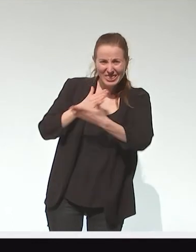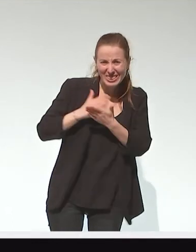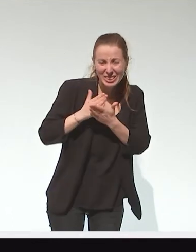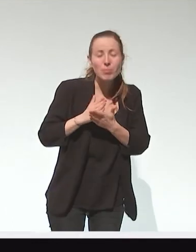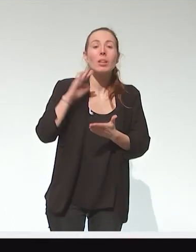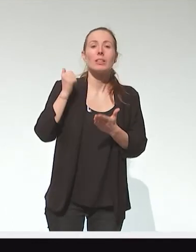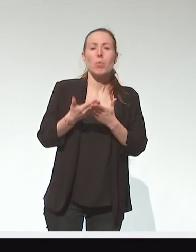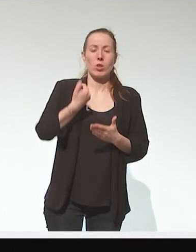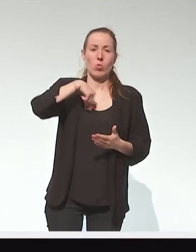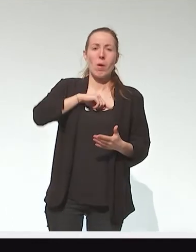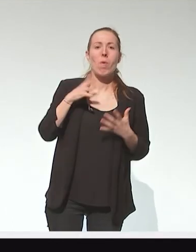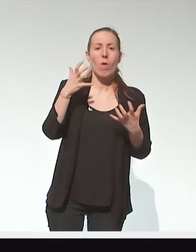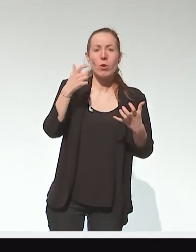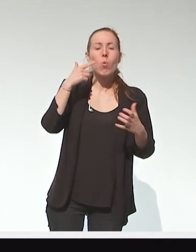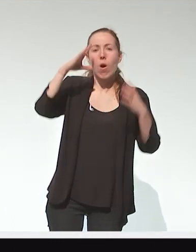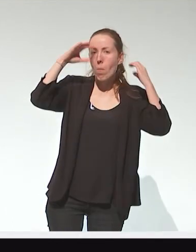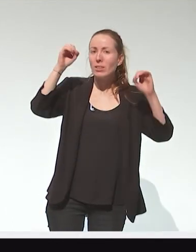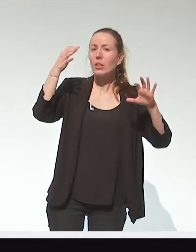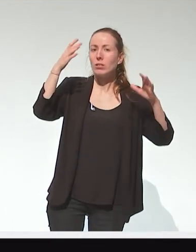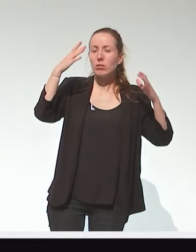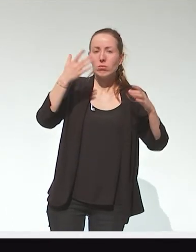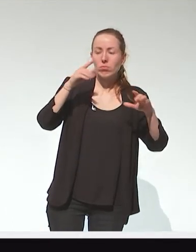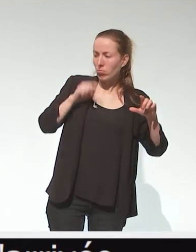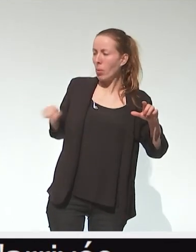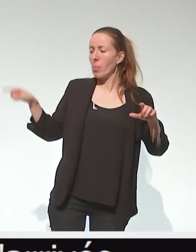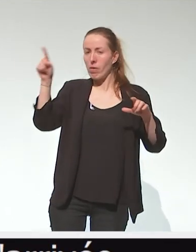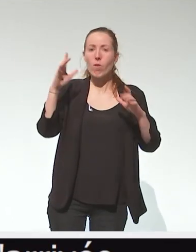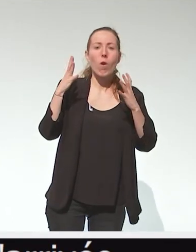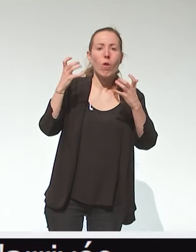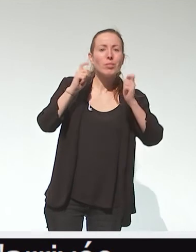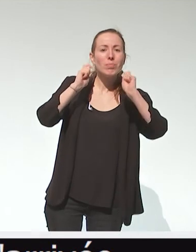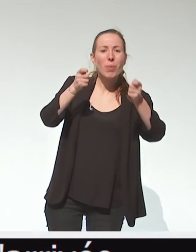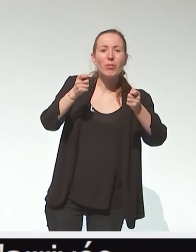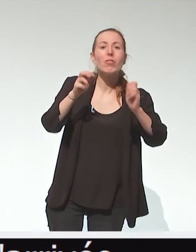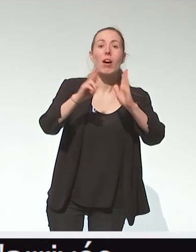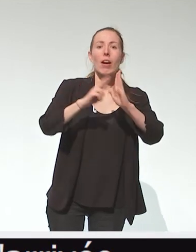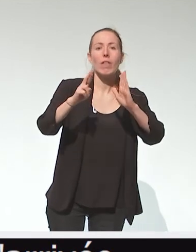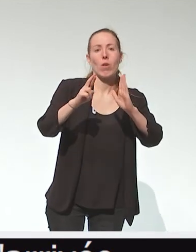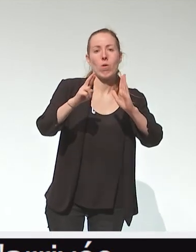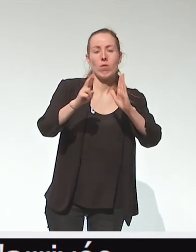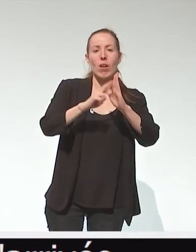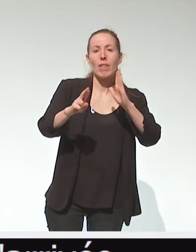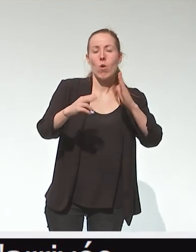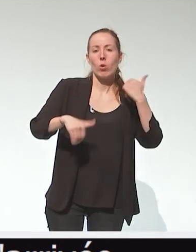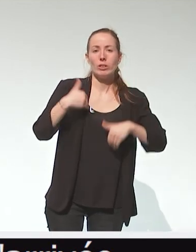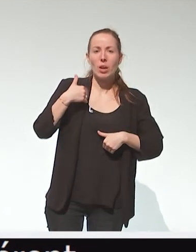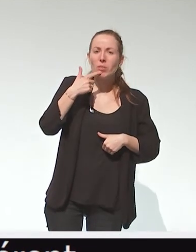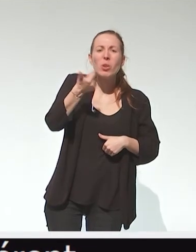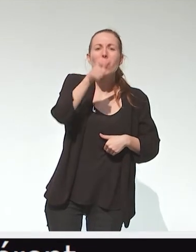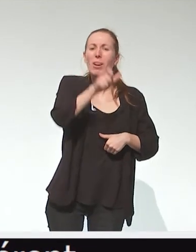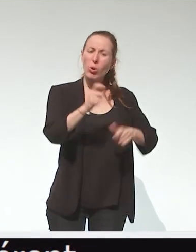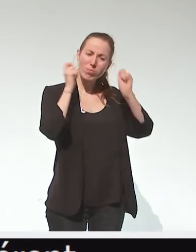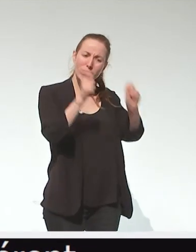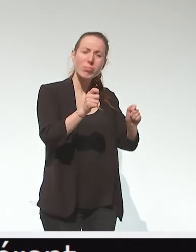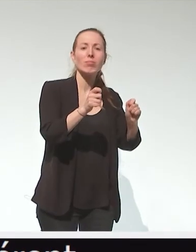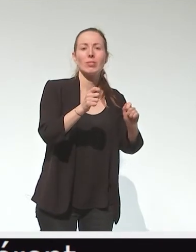people to land in a different country. So we suggest in France that a disability officer be appointed at each embassy. Well,